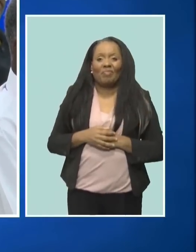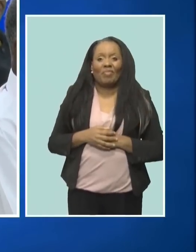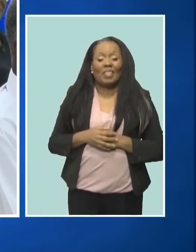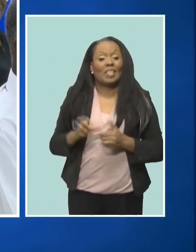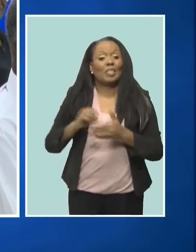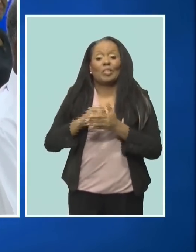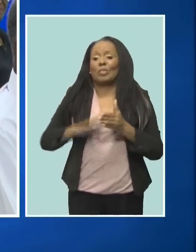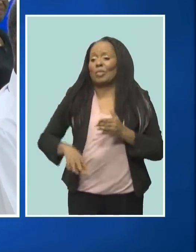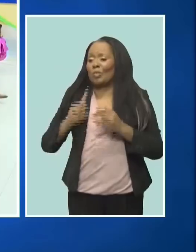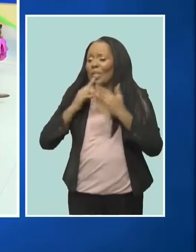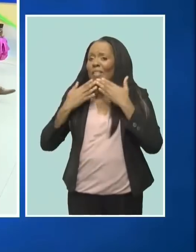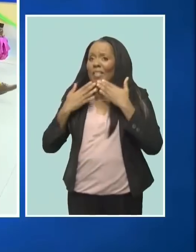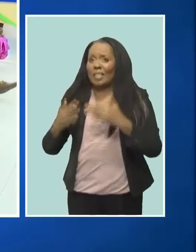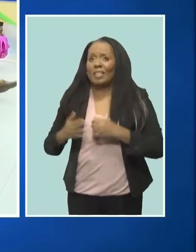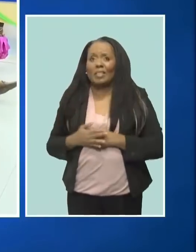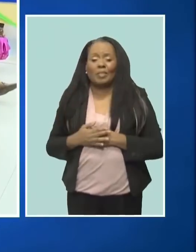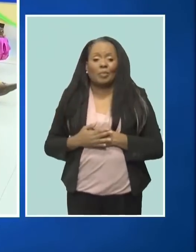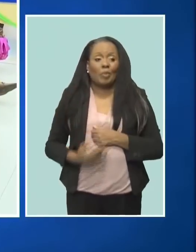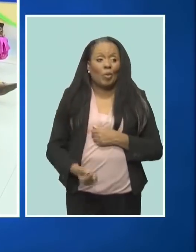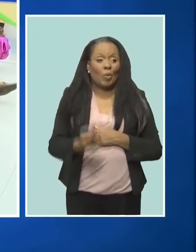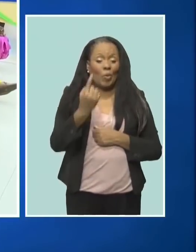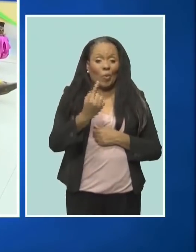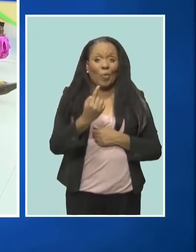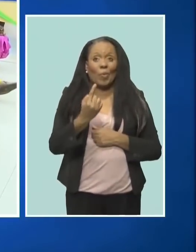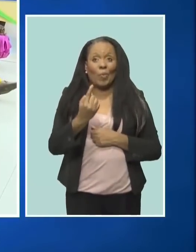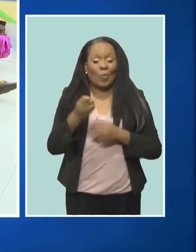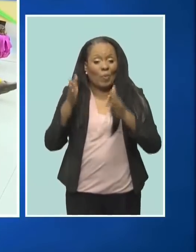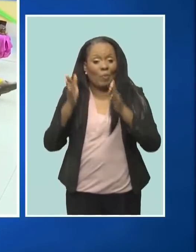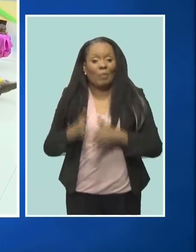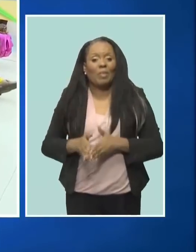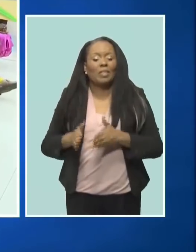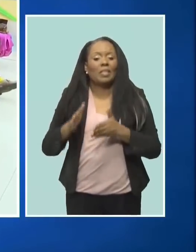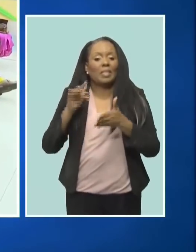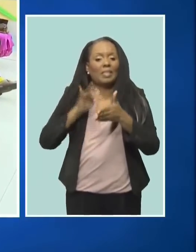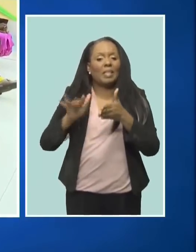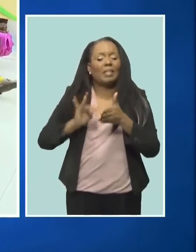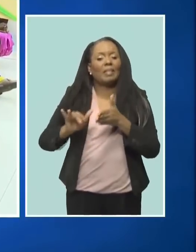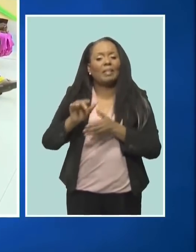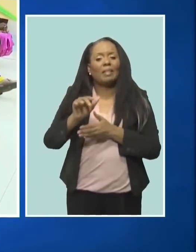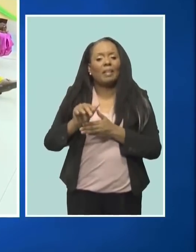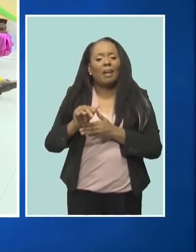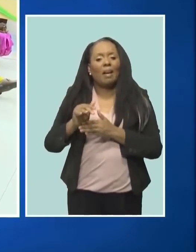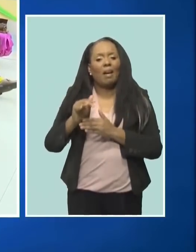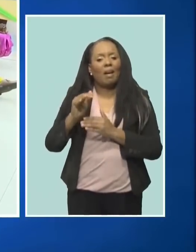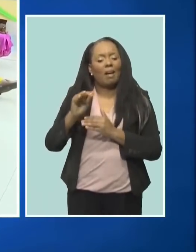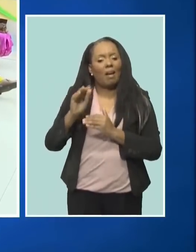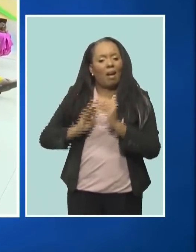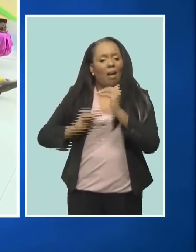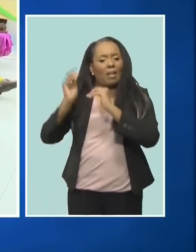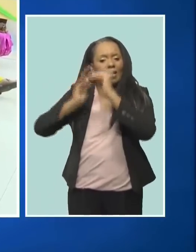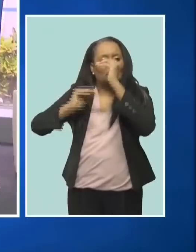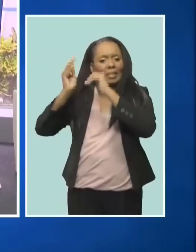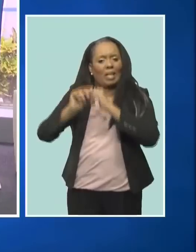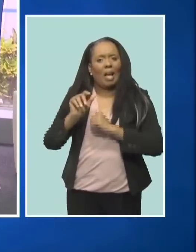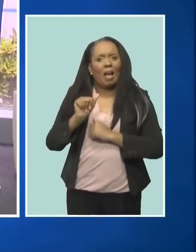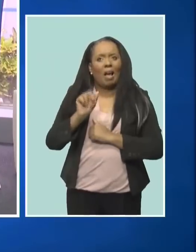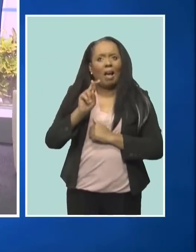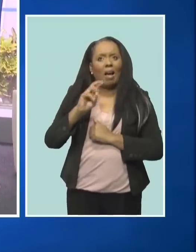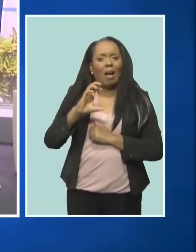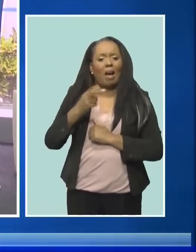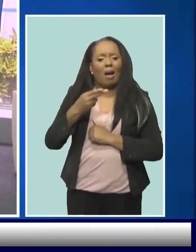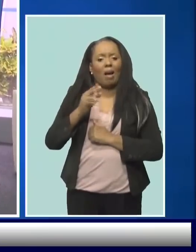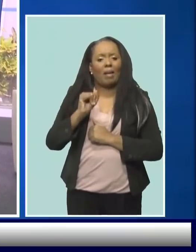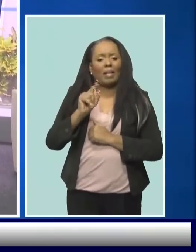thankful. Tiana Hunt, who is pursuing architectural studies, says it's been a challenging journey. It proves that I